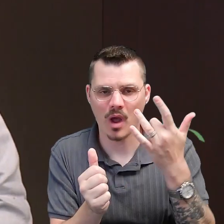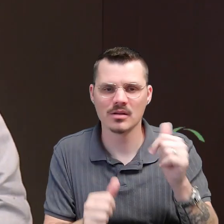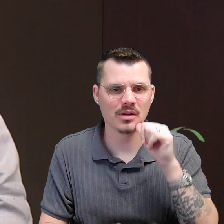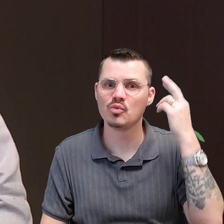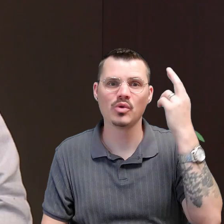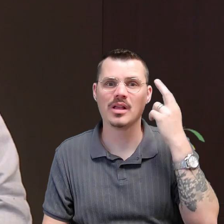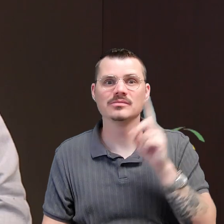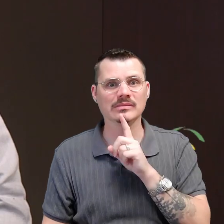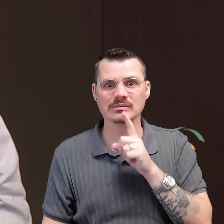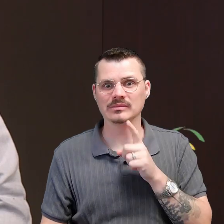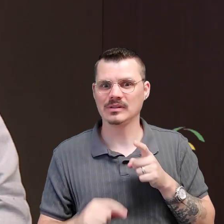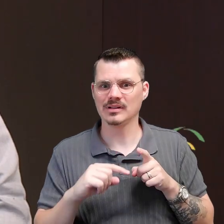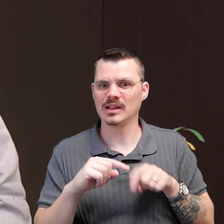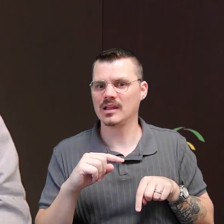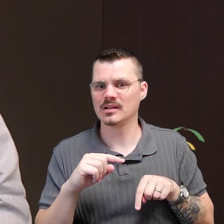don't realize they can't.